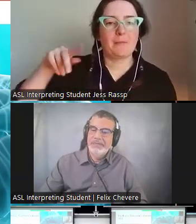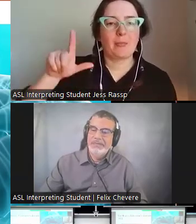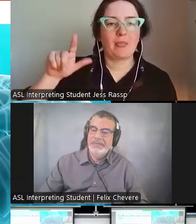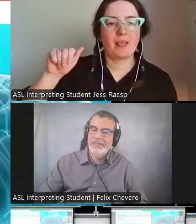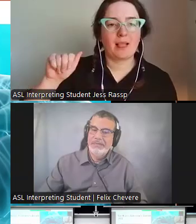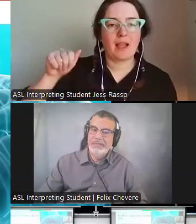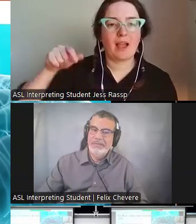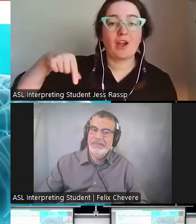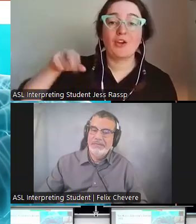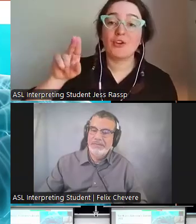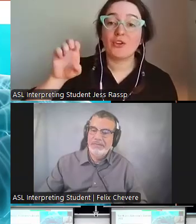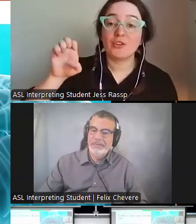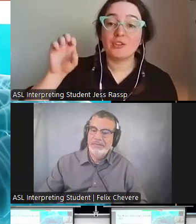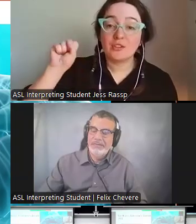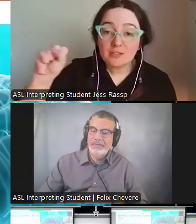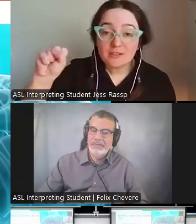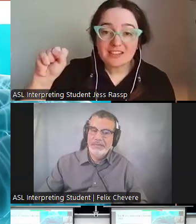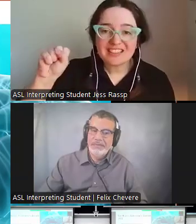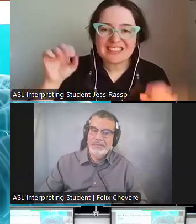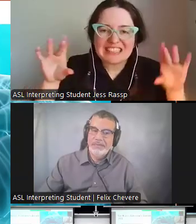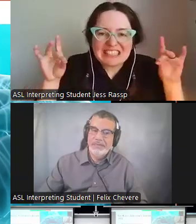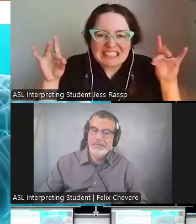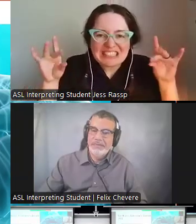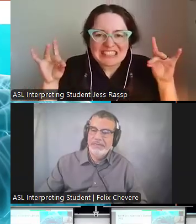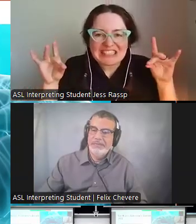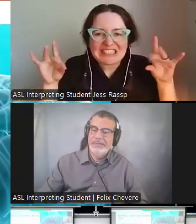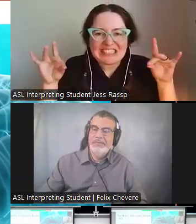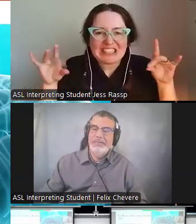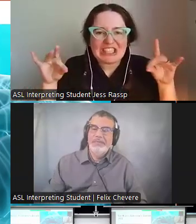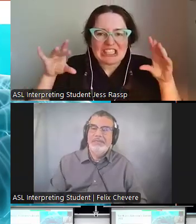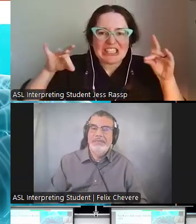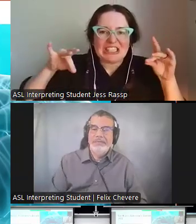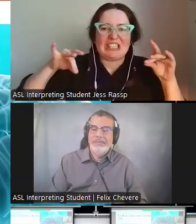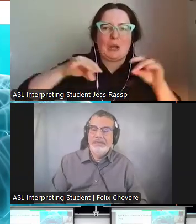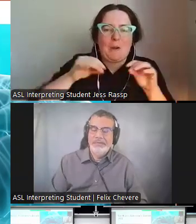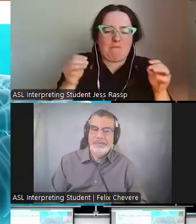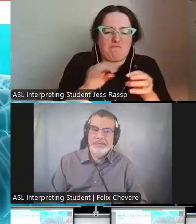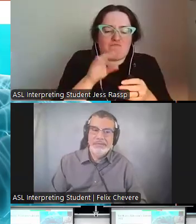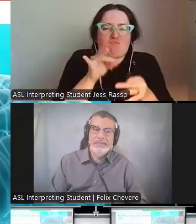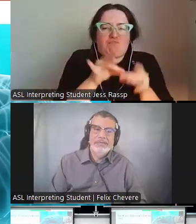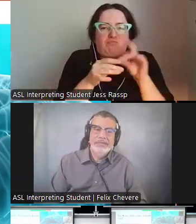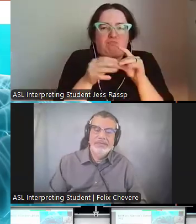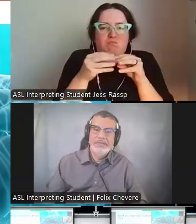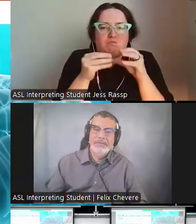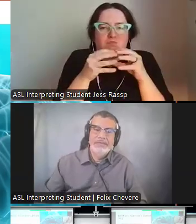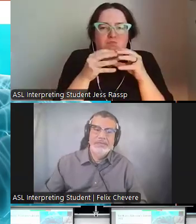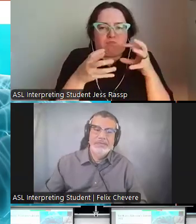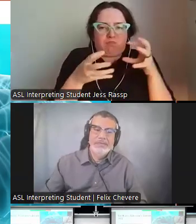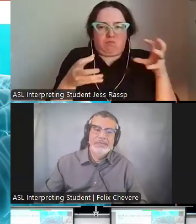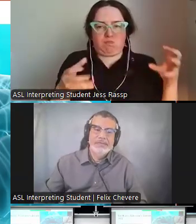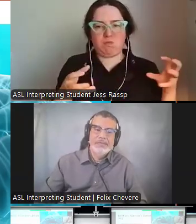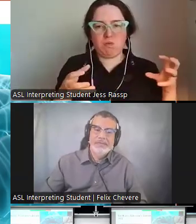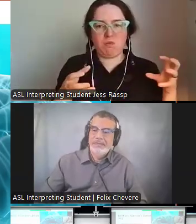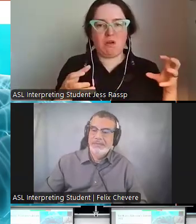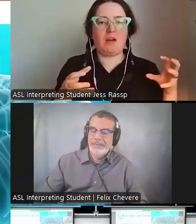build up. All right. And we'll talk about later how they build up and why they build up